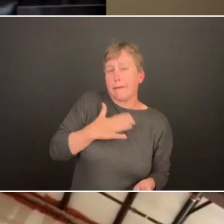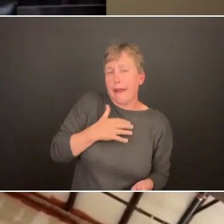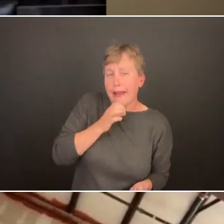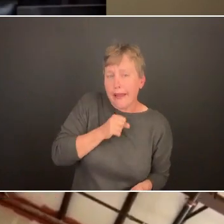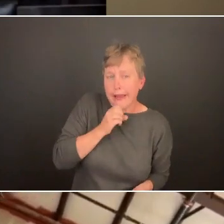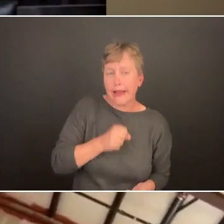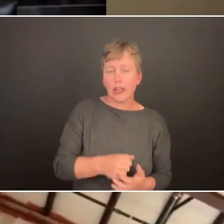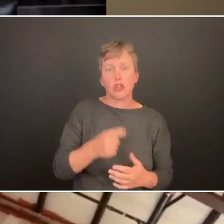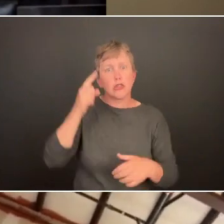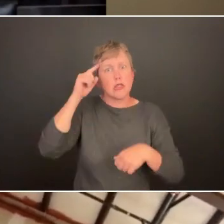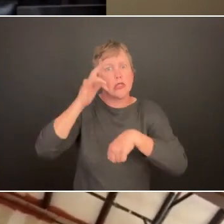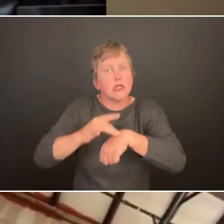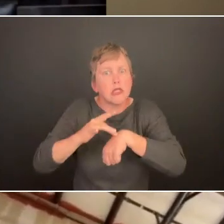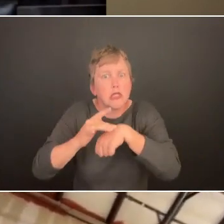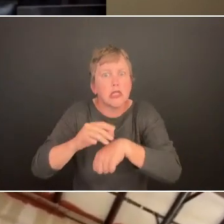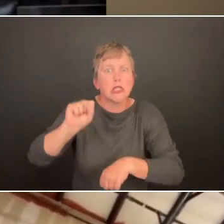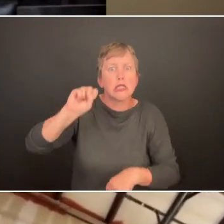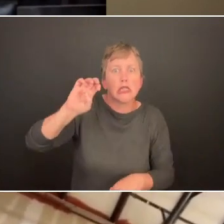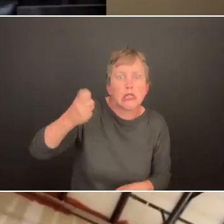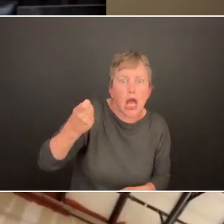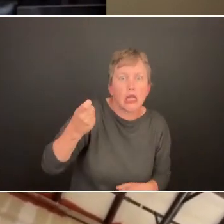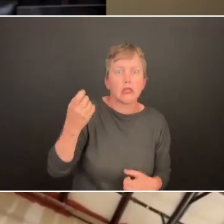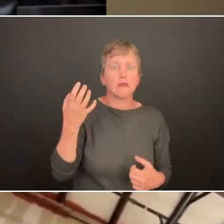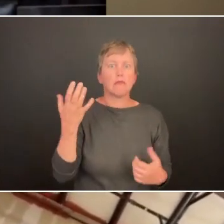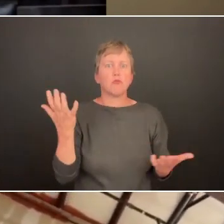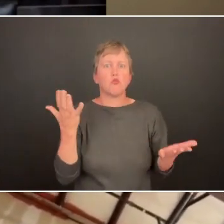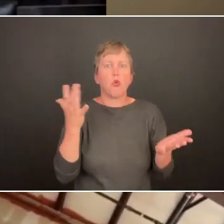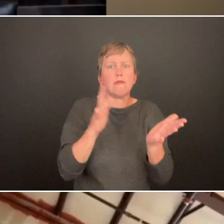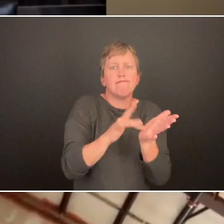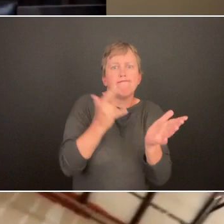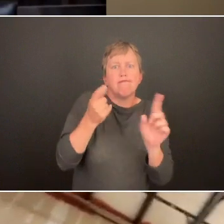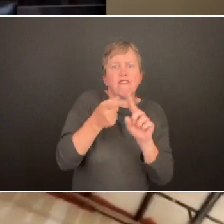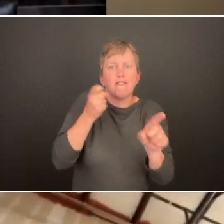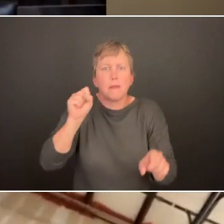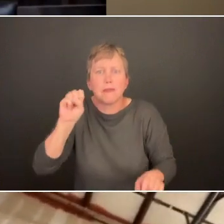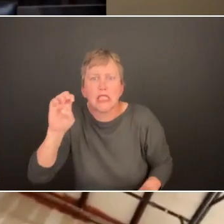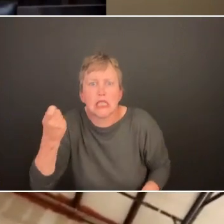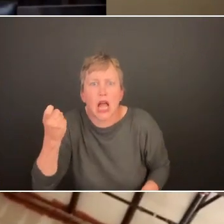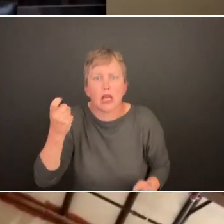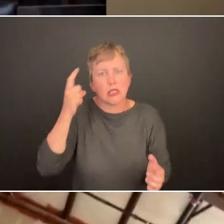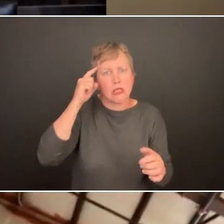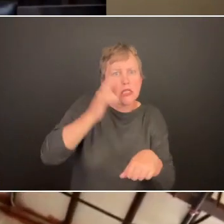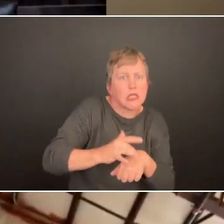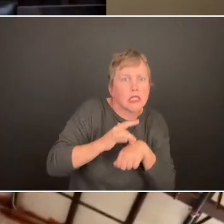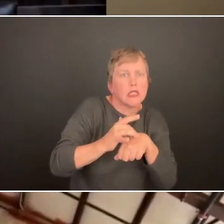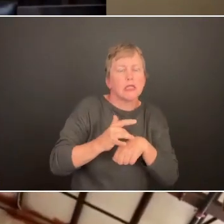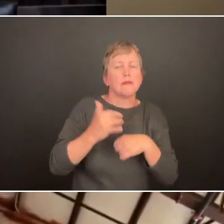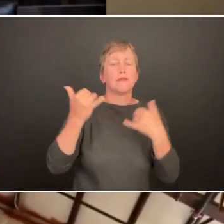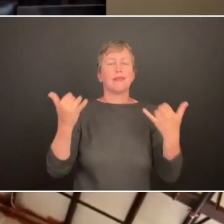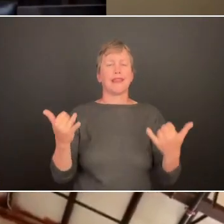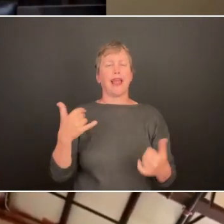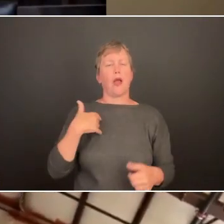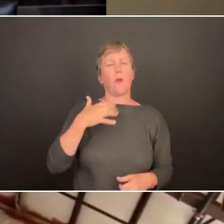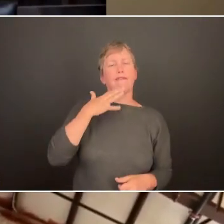then, it was kind of just about sex. You know. And what we were going to get out of it, you know, the two